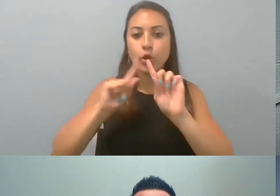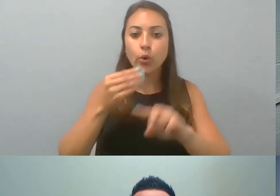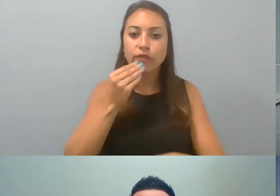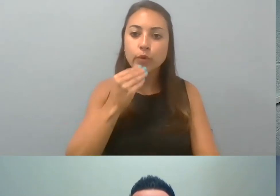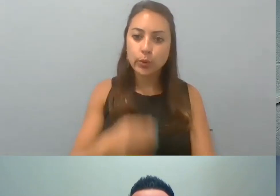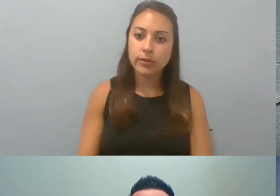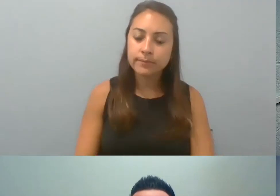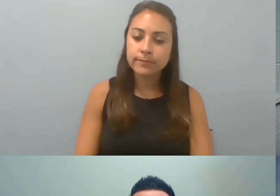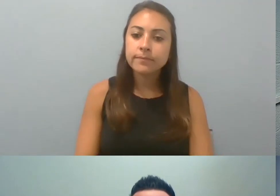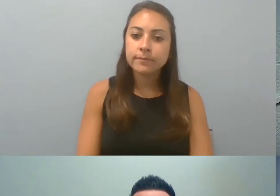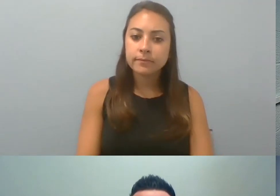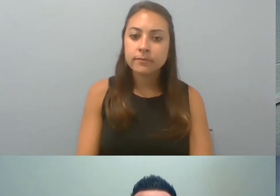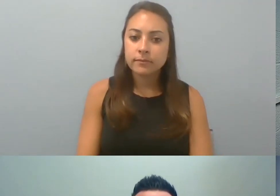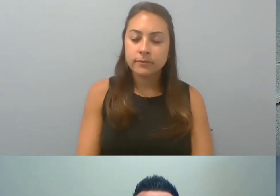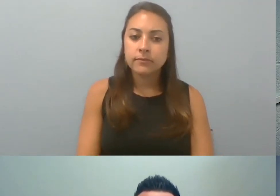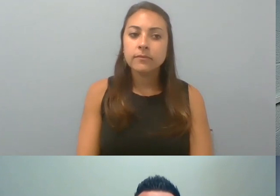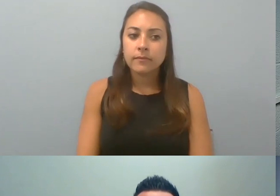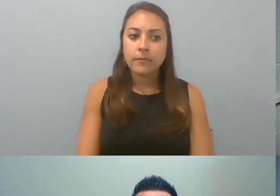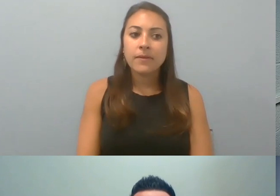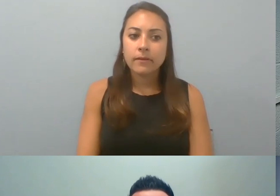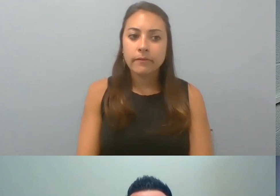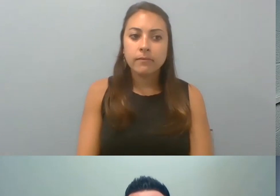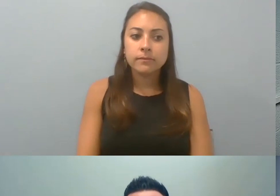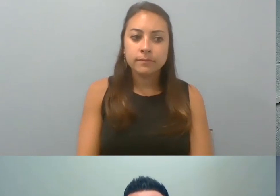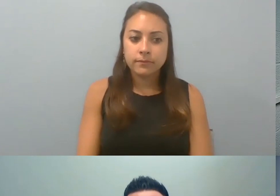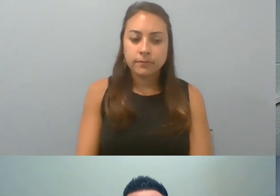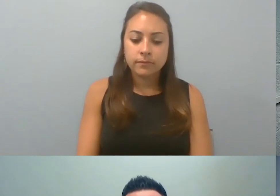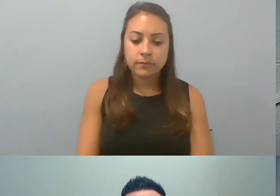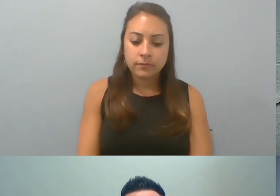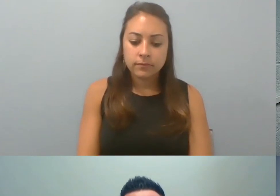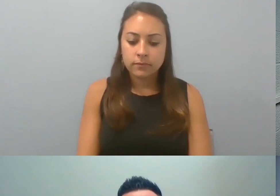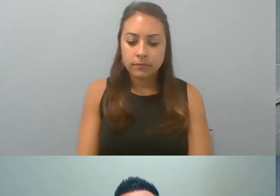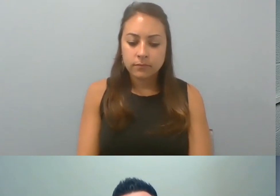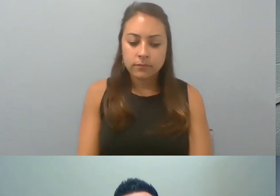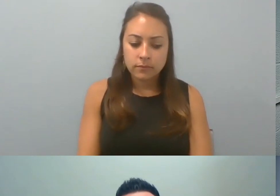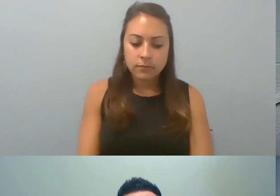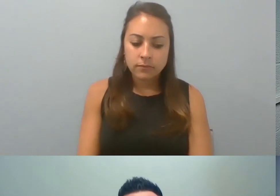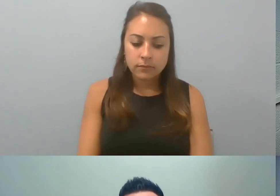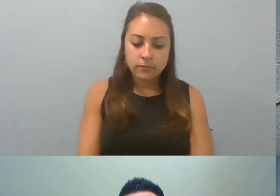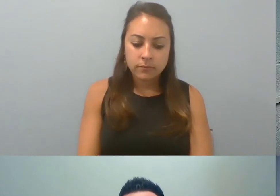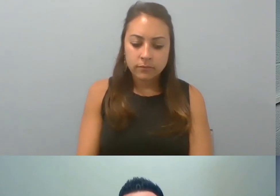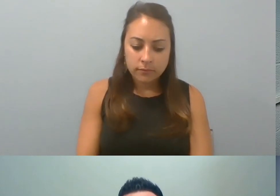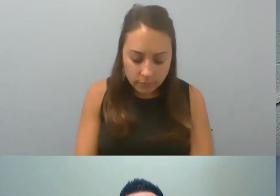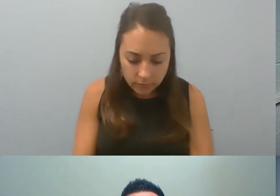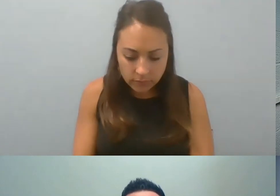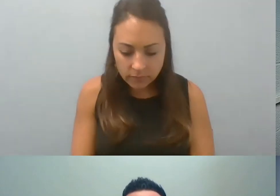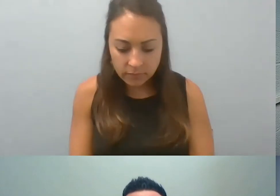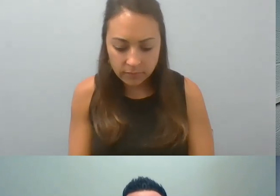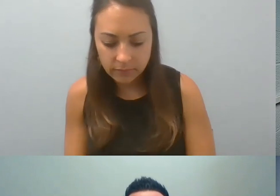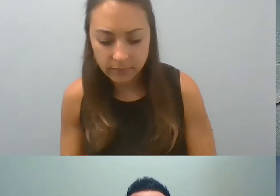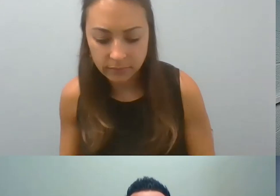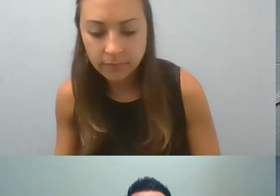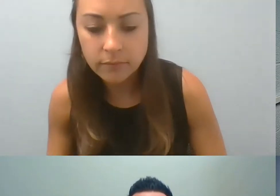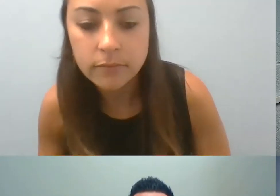would log into the Get Food app, and the menus for each location for that specific day would display.